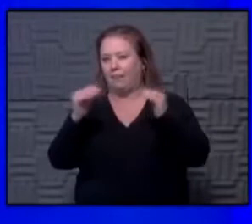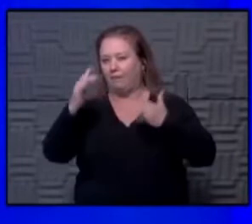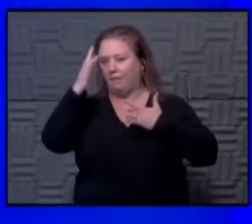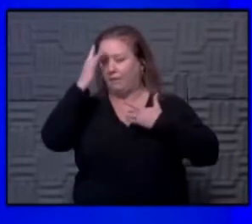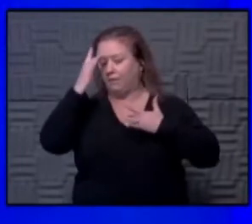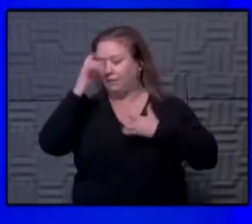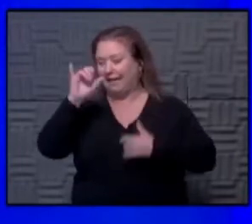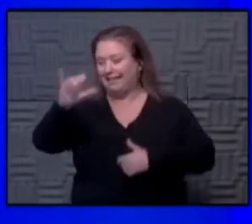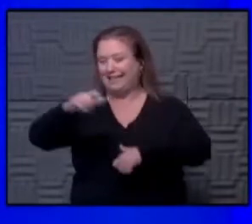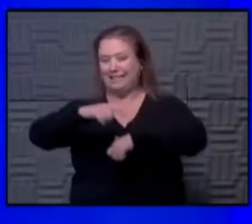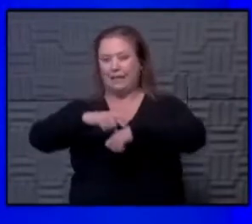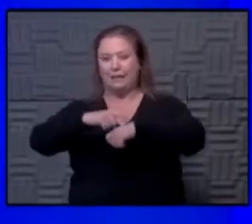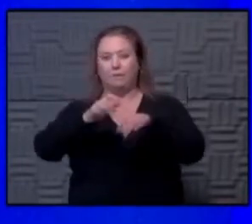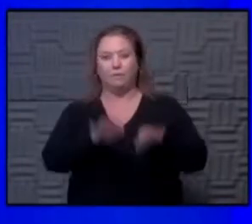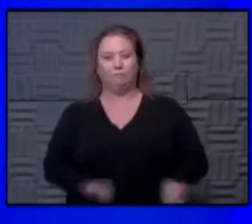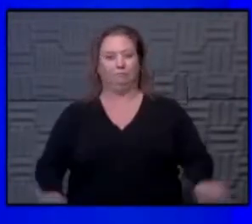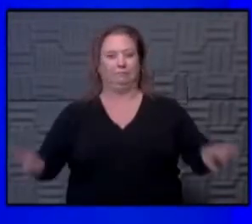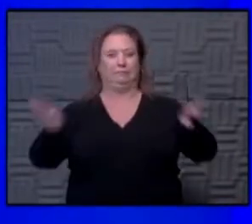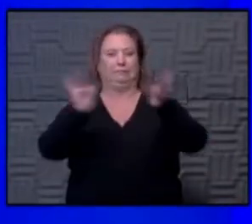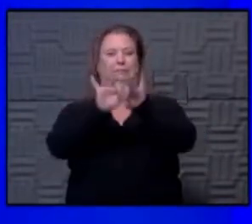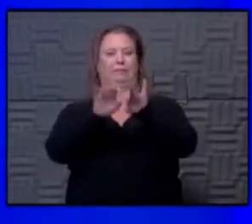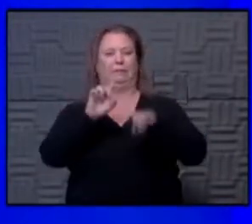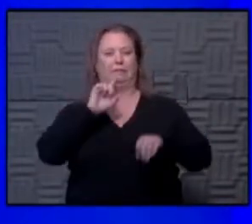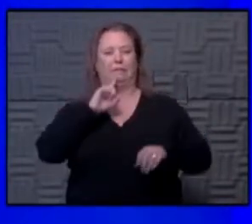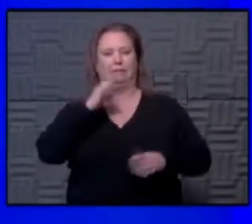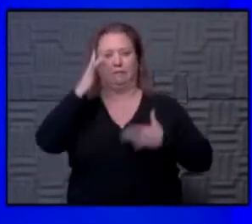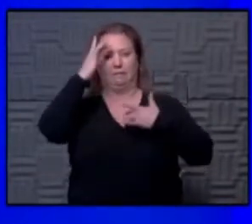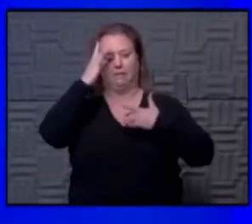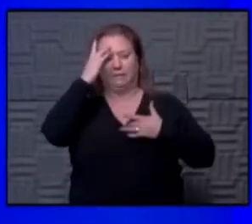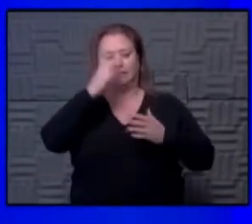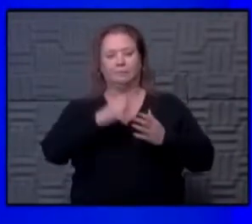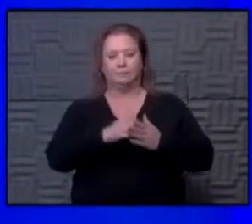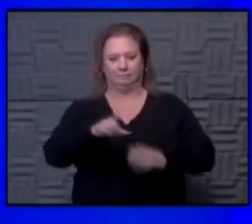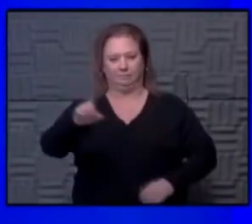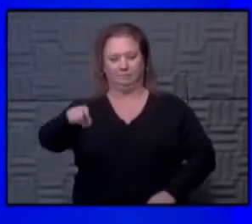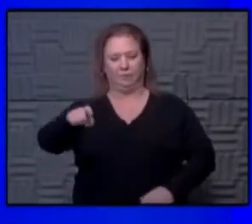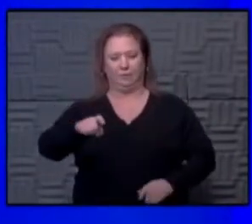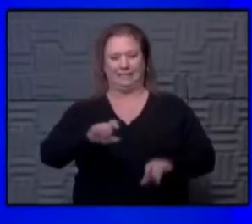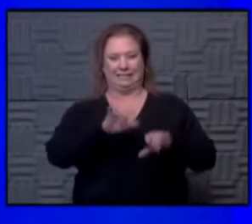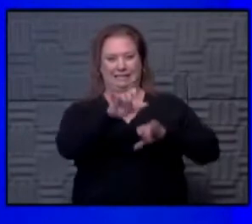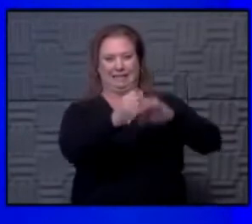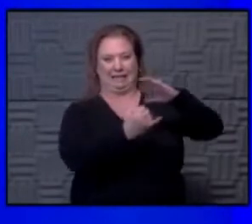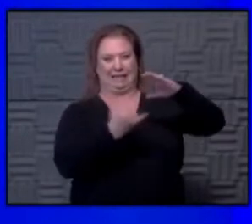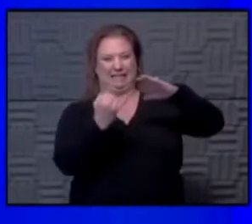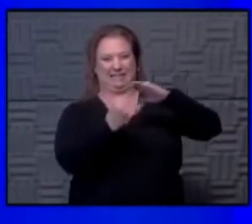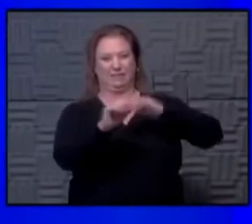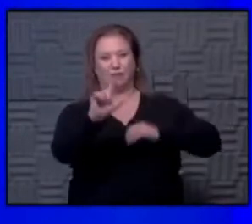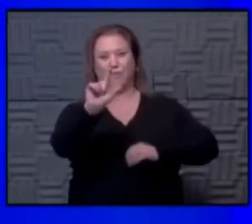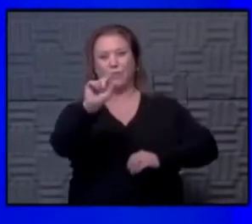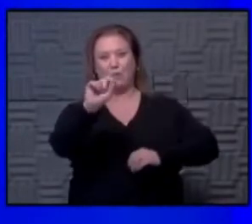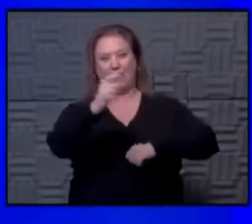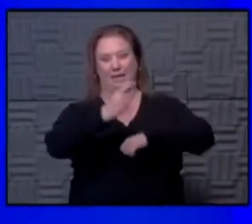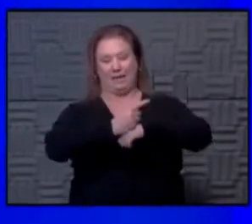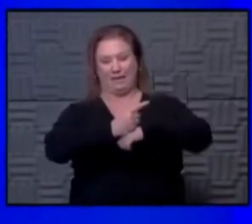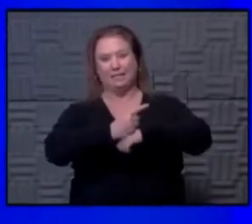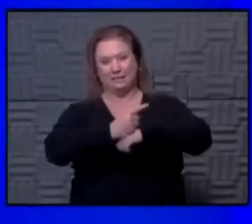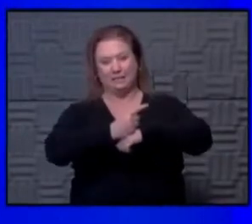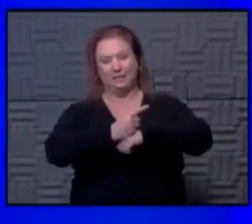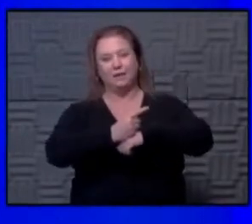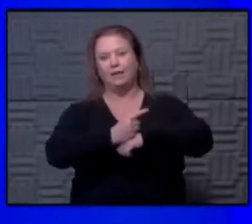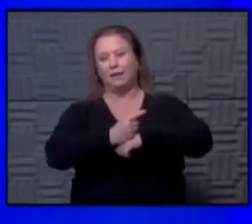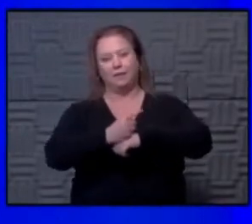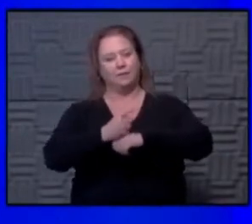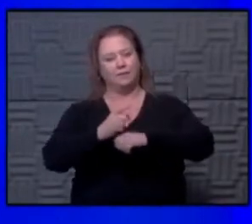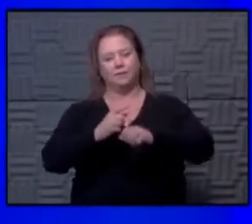sometimes if you have severe or critical illness, we would say you probably need to stay in isolation for 20 days. Again, this is all based